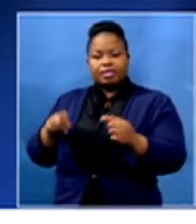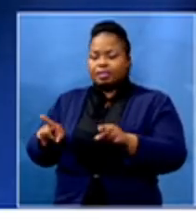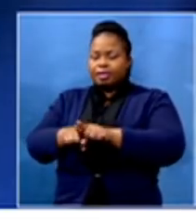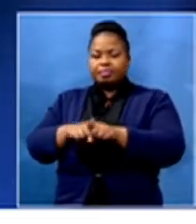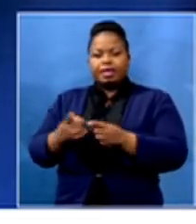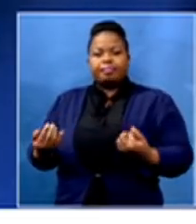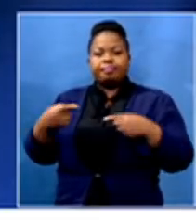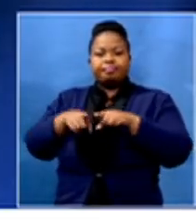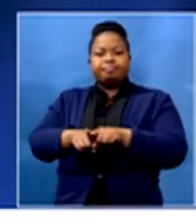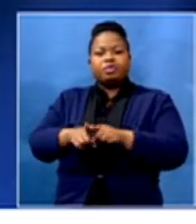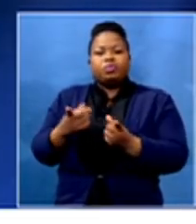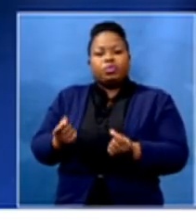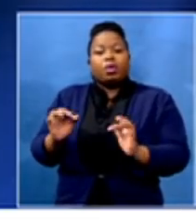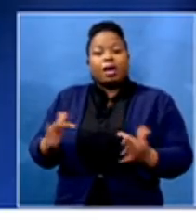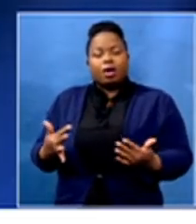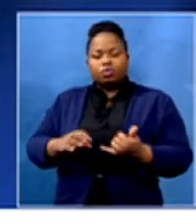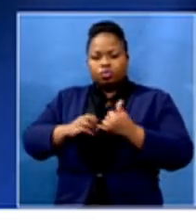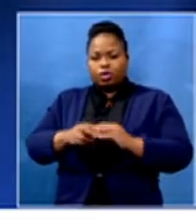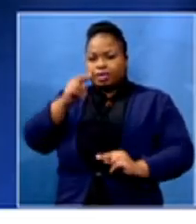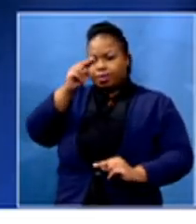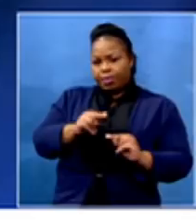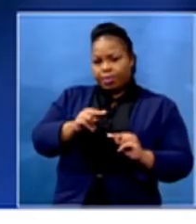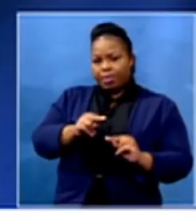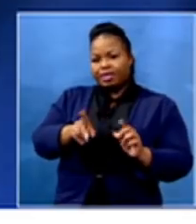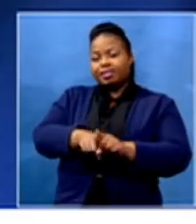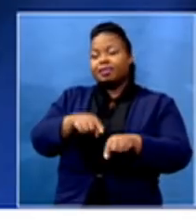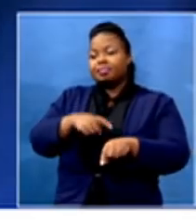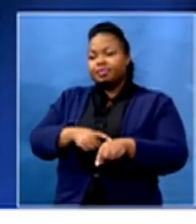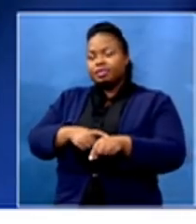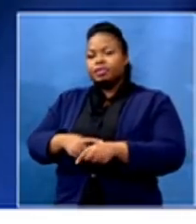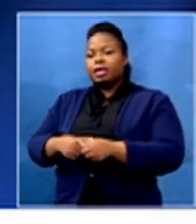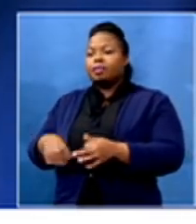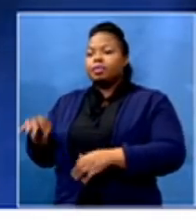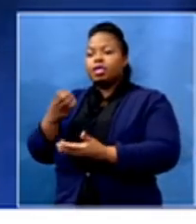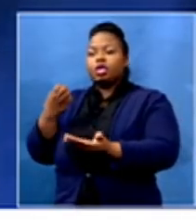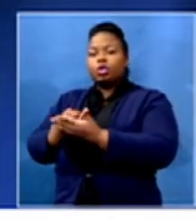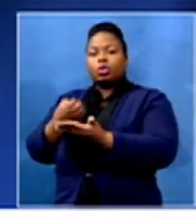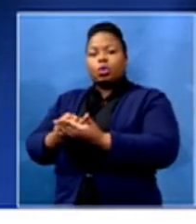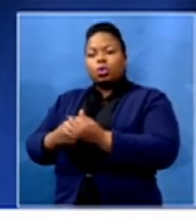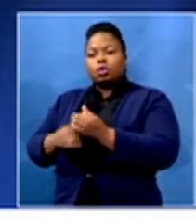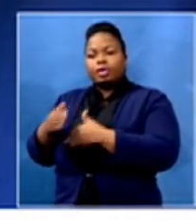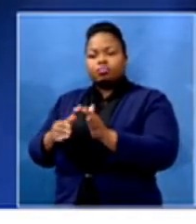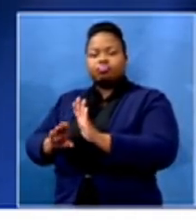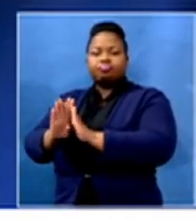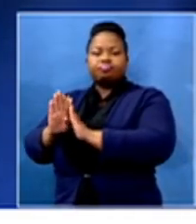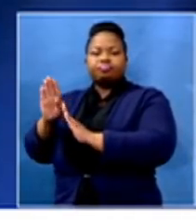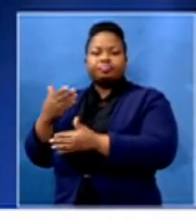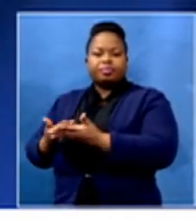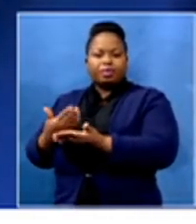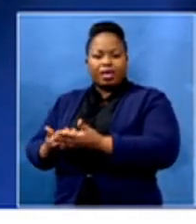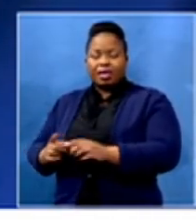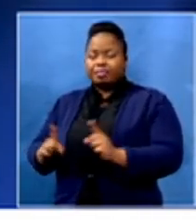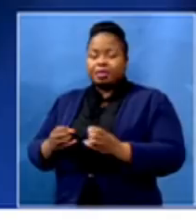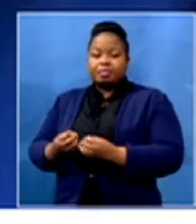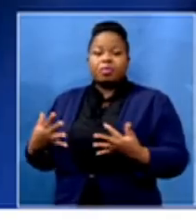is to reduce the spread of the infection, at the same time reactivate our economies. A lot of it is going to be,